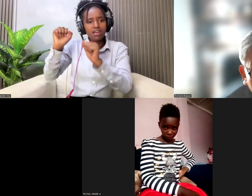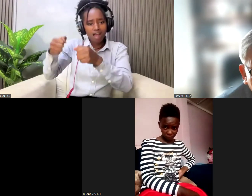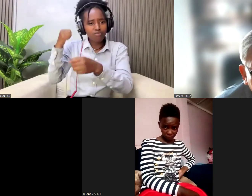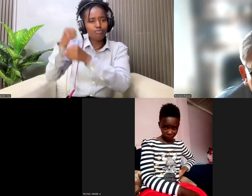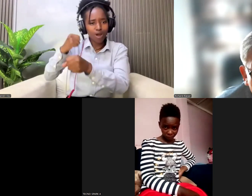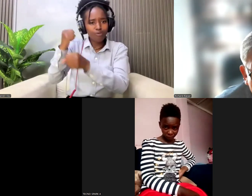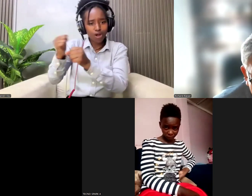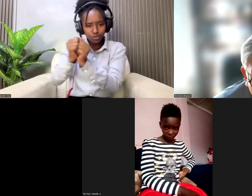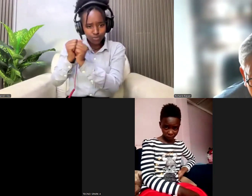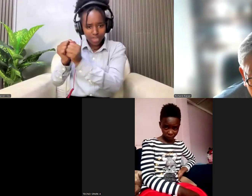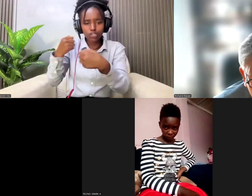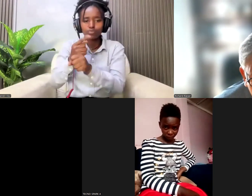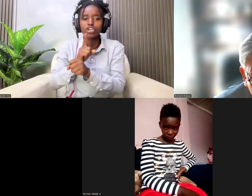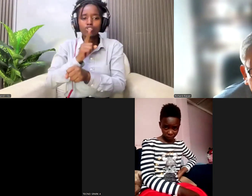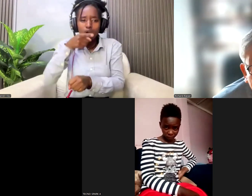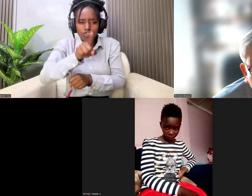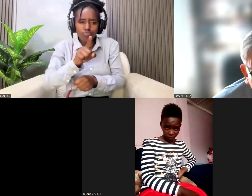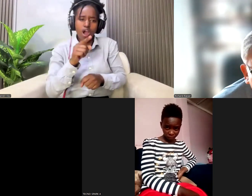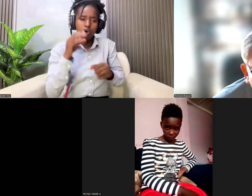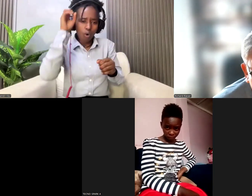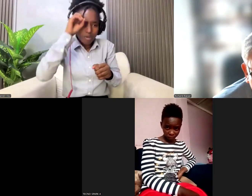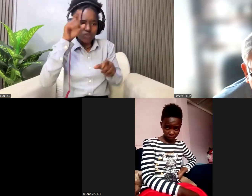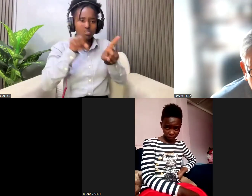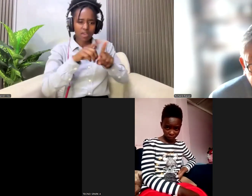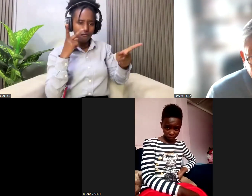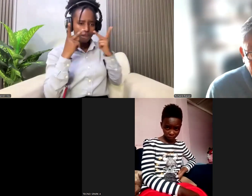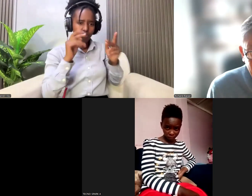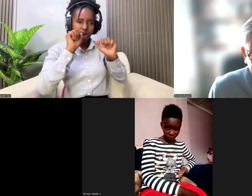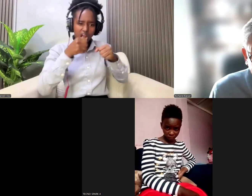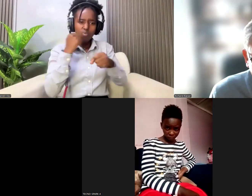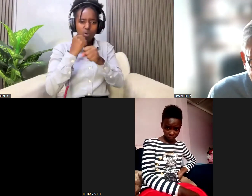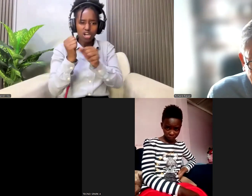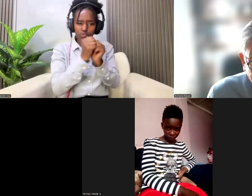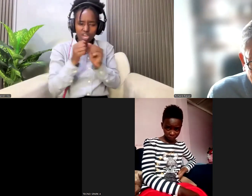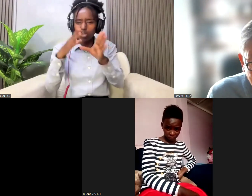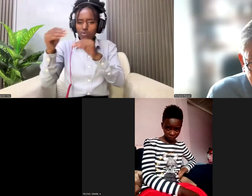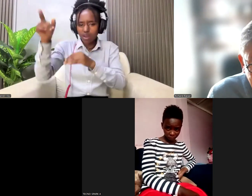and maybe they can work with you to get down to the grassroots.